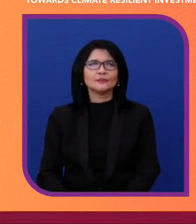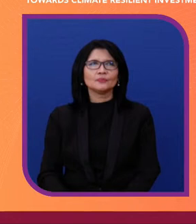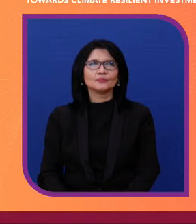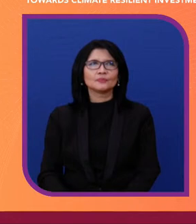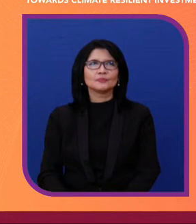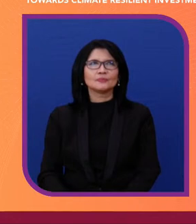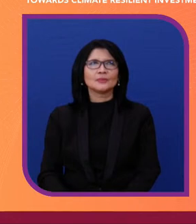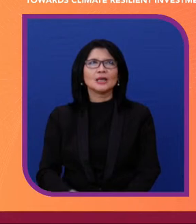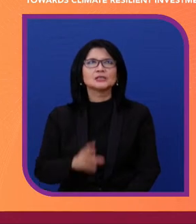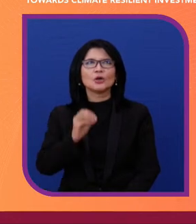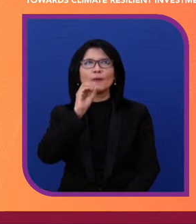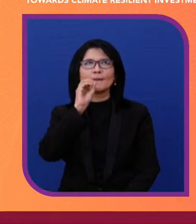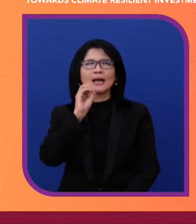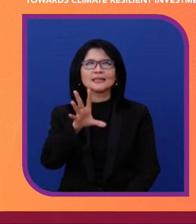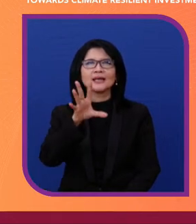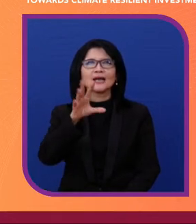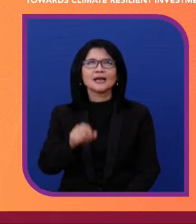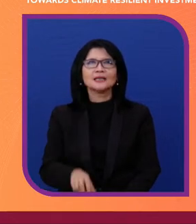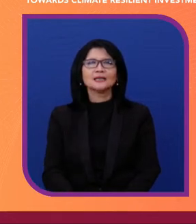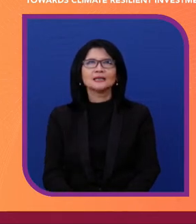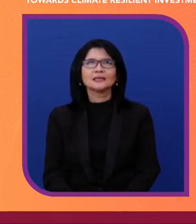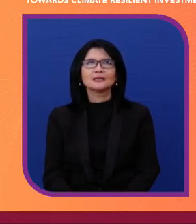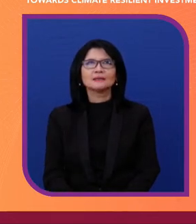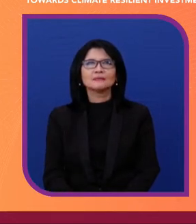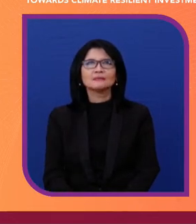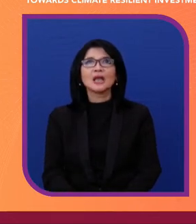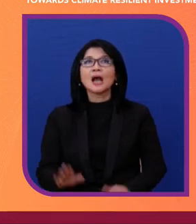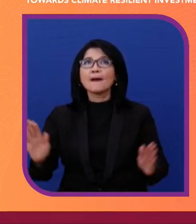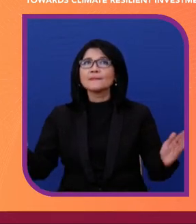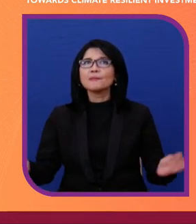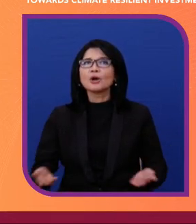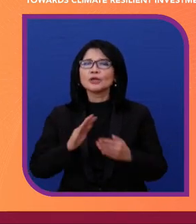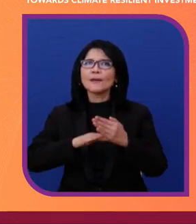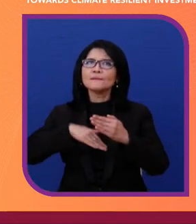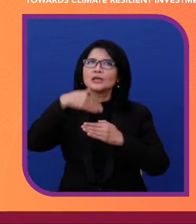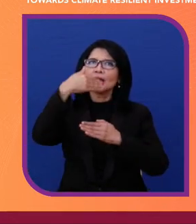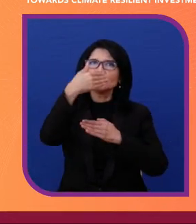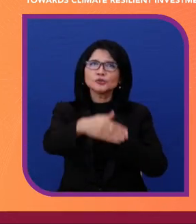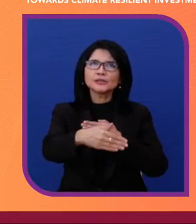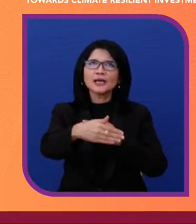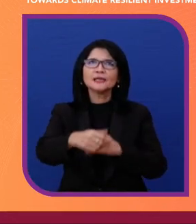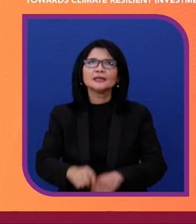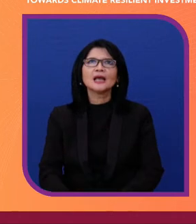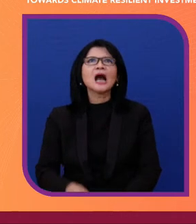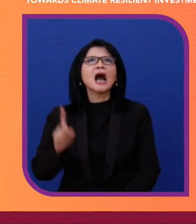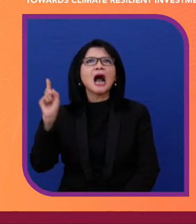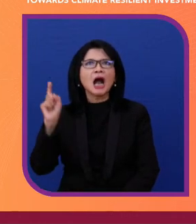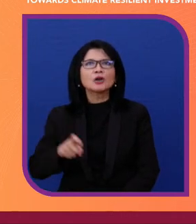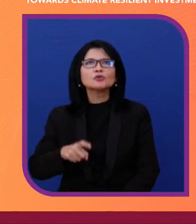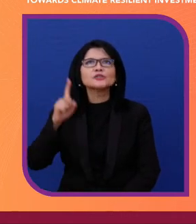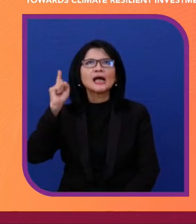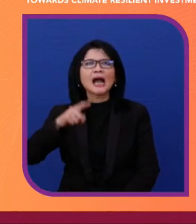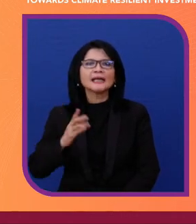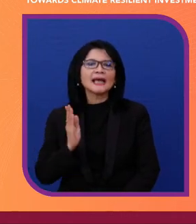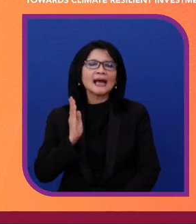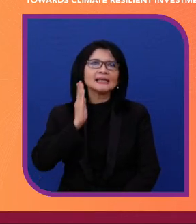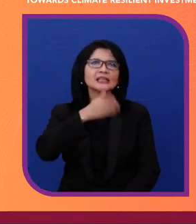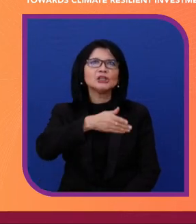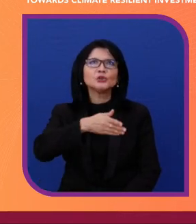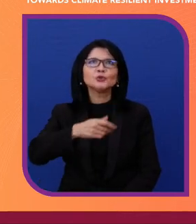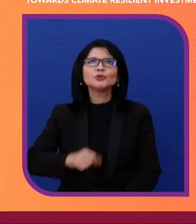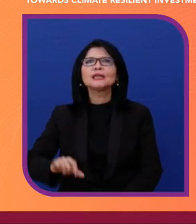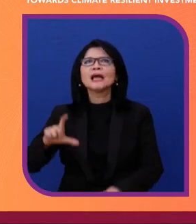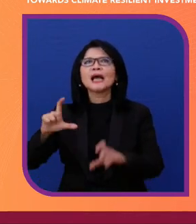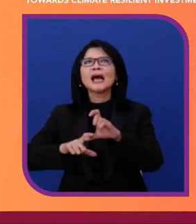kythshoes teenebel development cannot be executed without the private Partition partikel riie.nte recovering